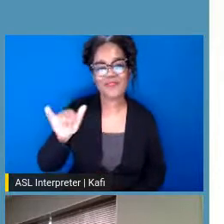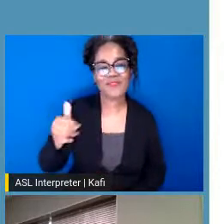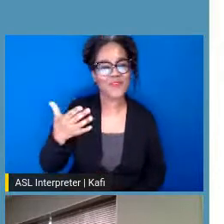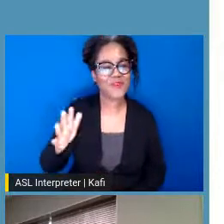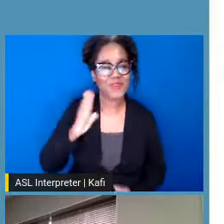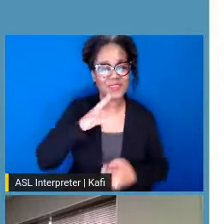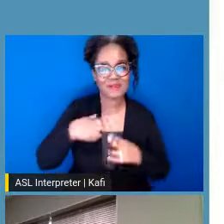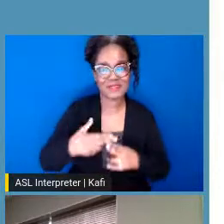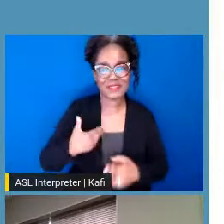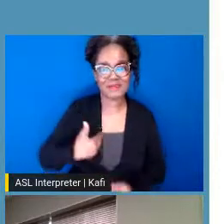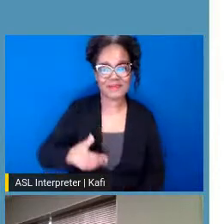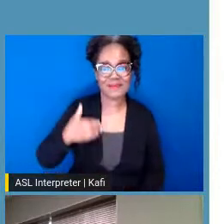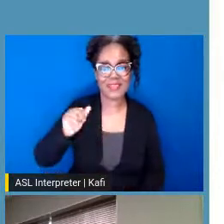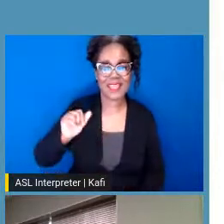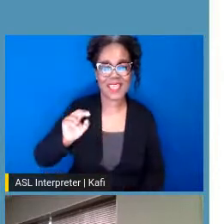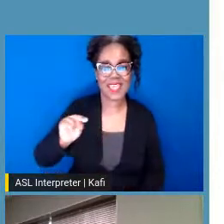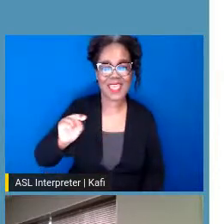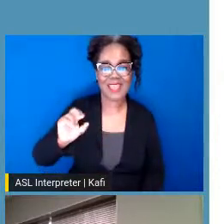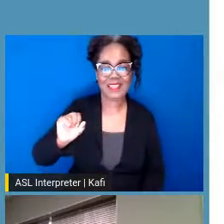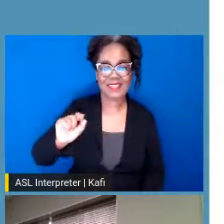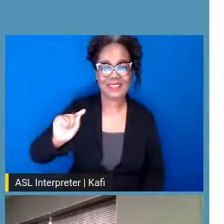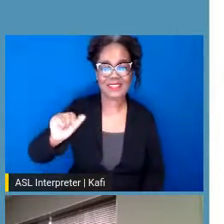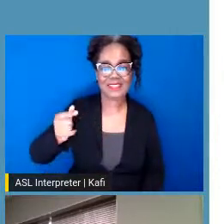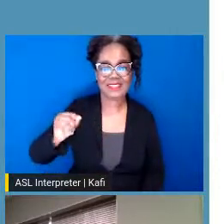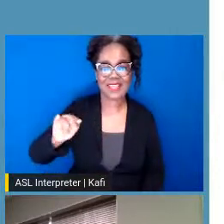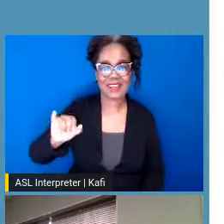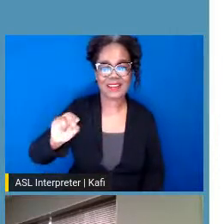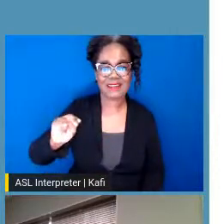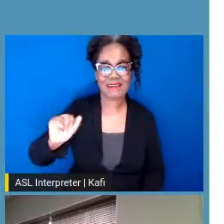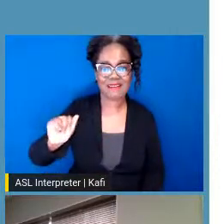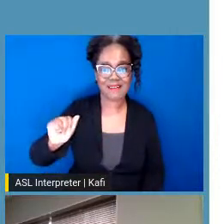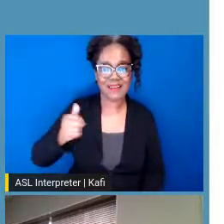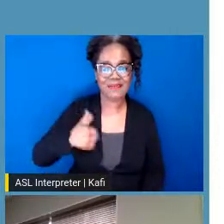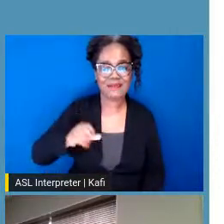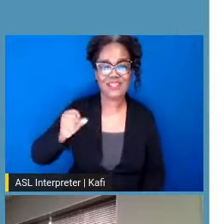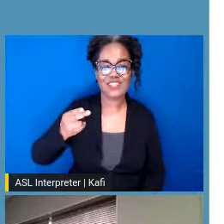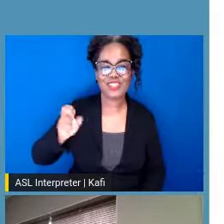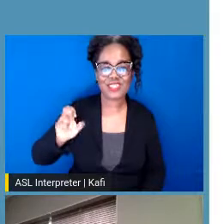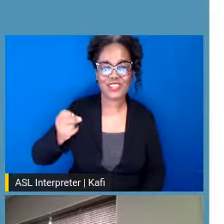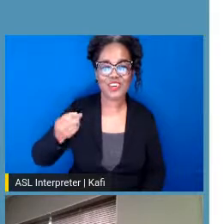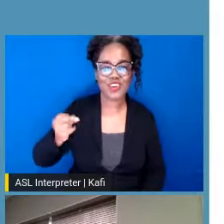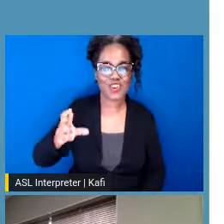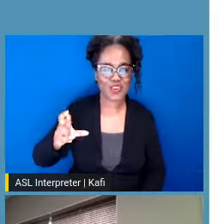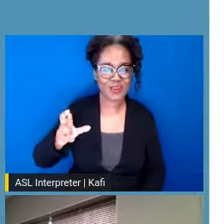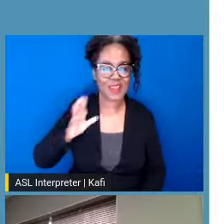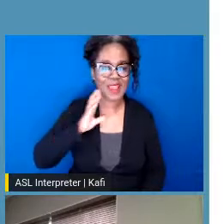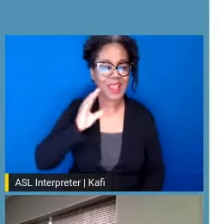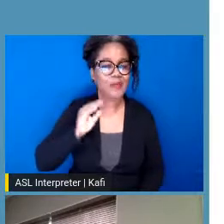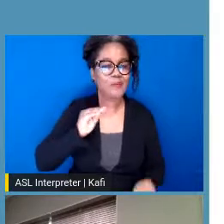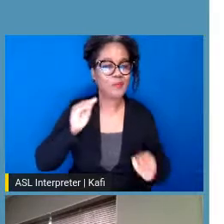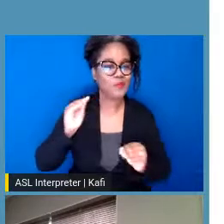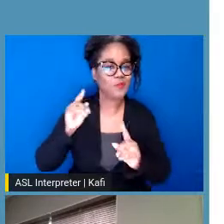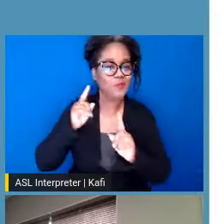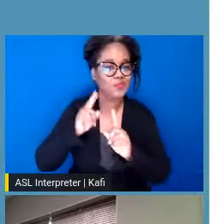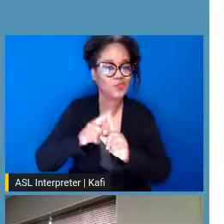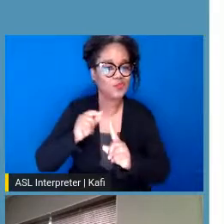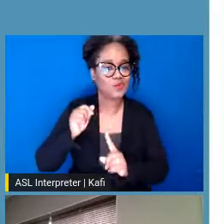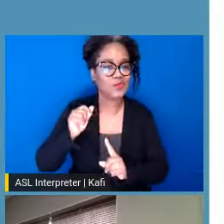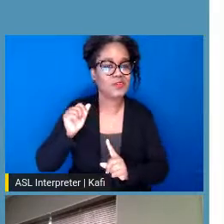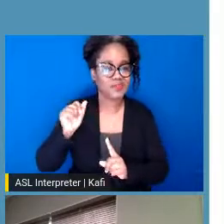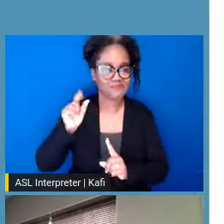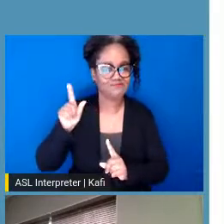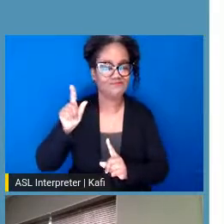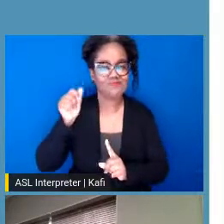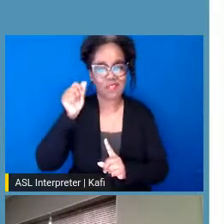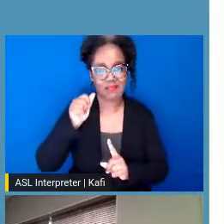are she, her. I recently moved up to Anchorage about 2 years ago to work at the Anchorage